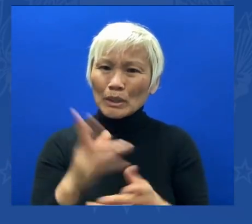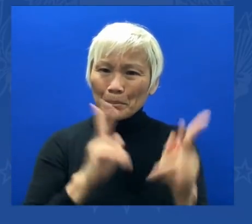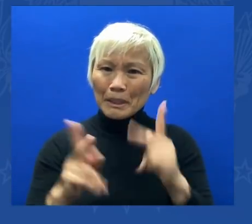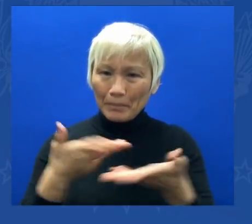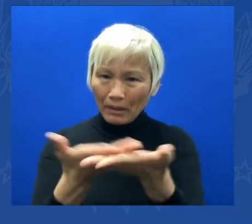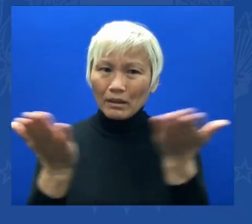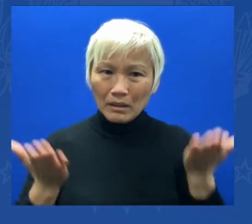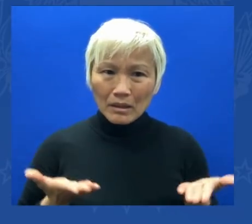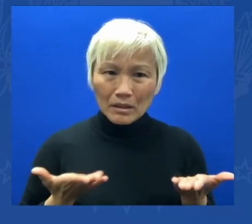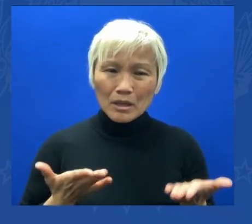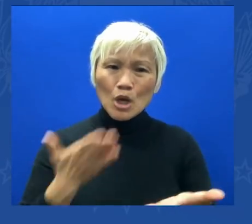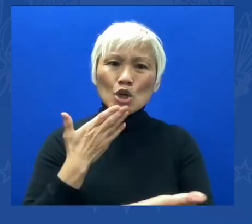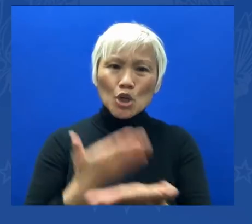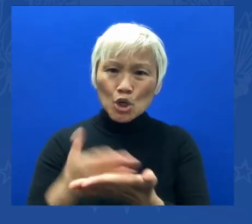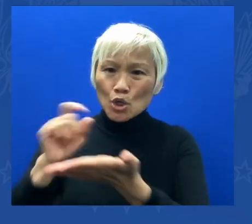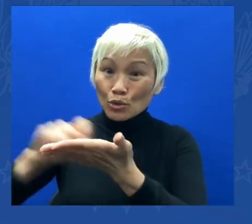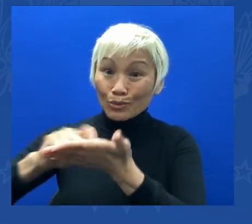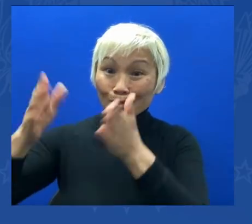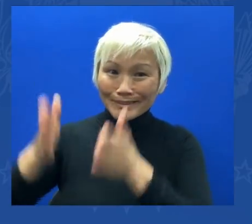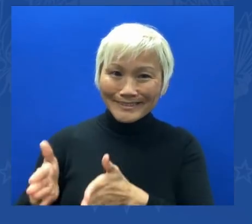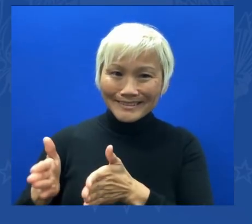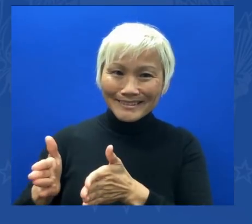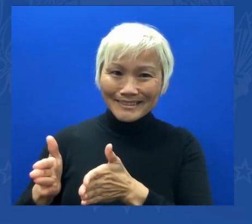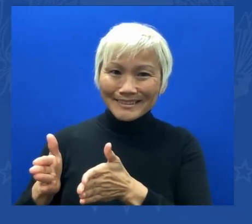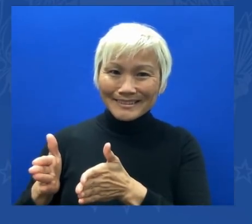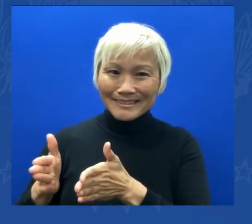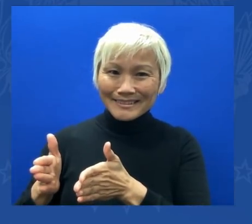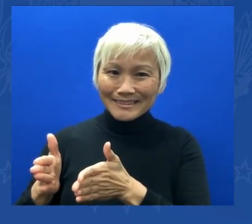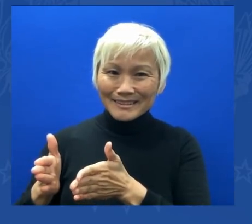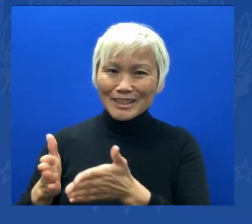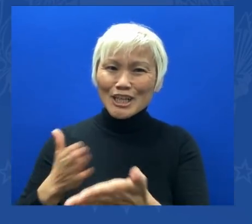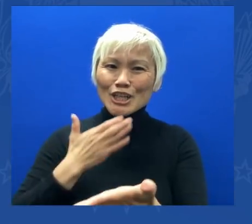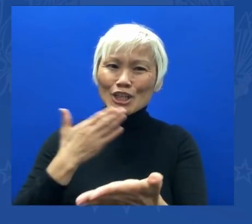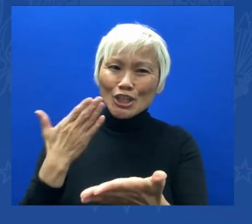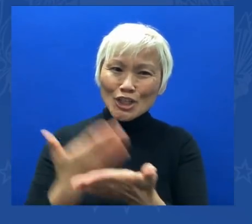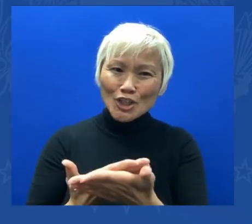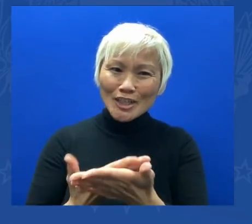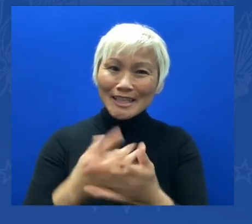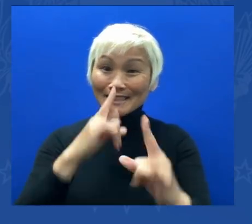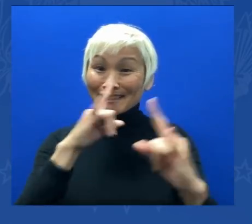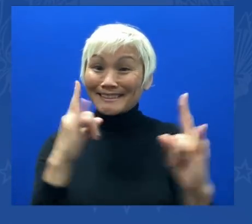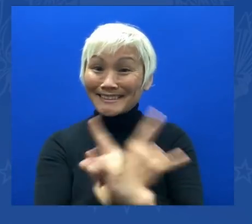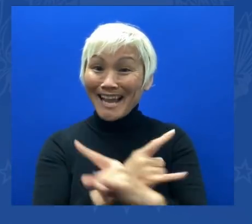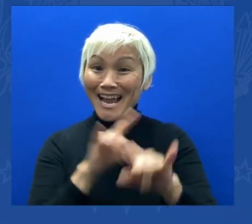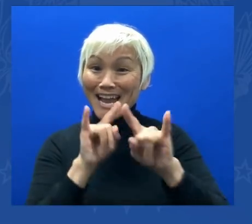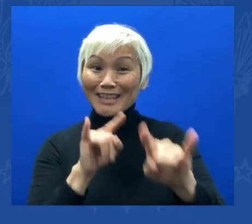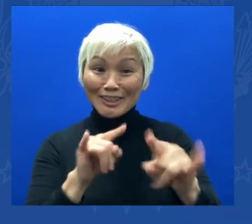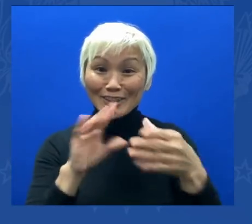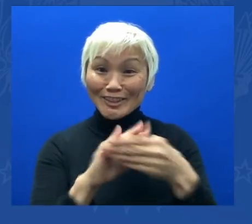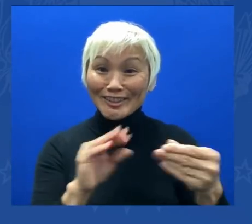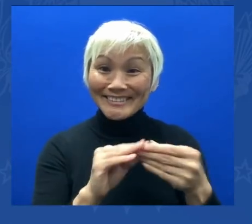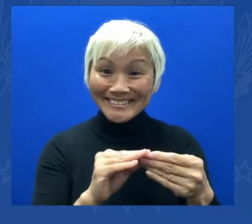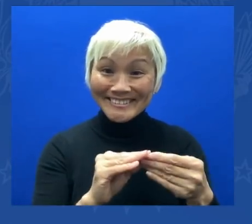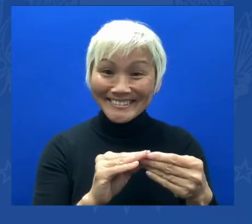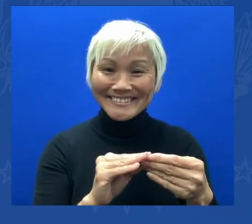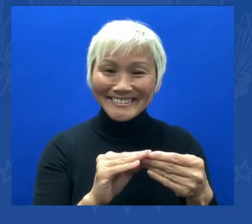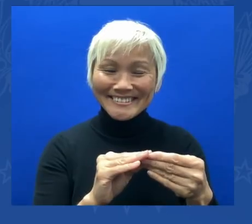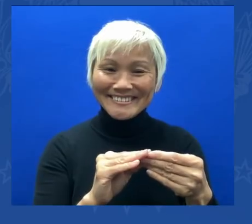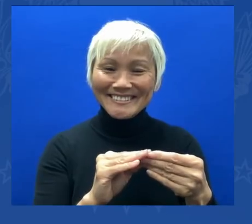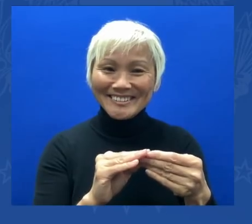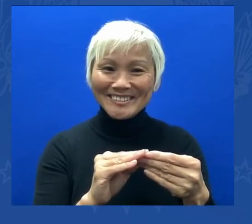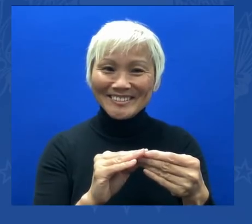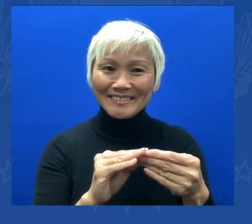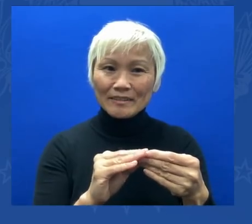leaders, about our society, is quintessentially an American thing. It demonstrates the power of our